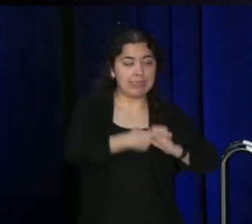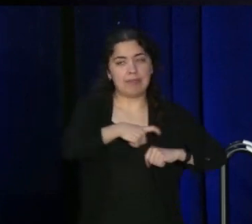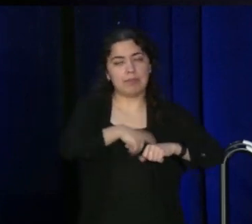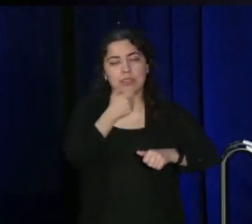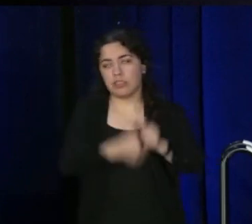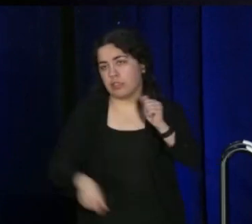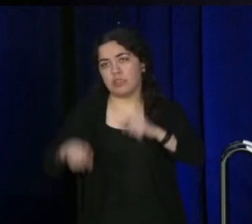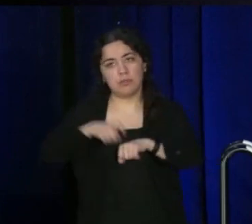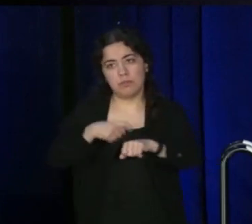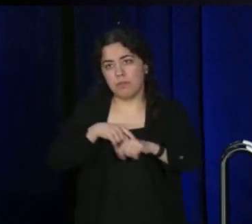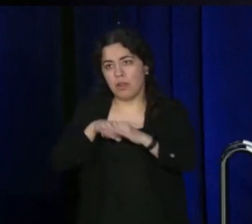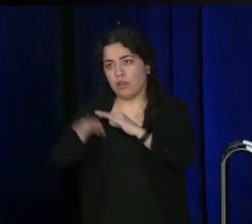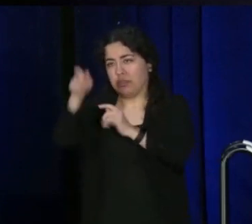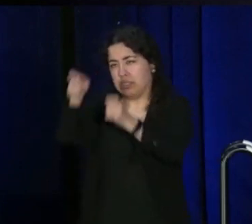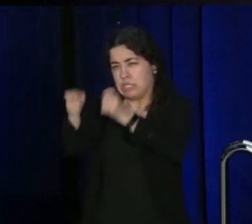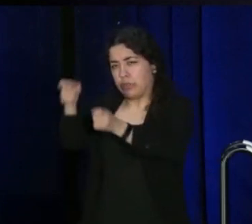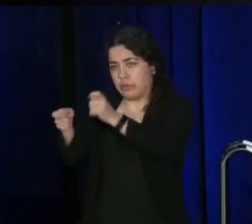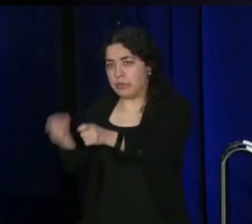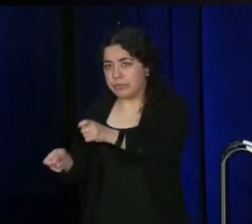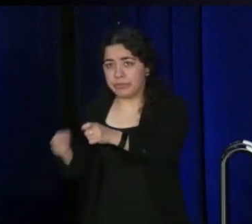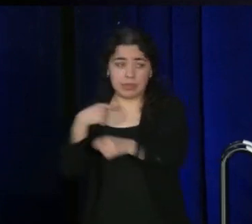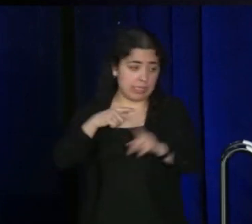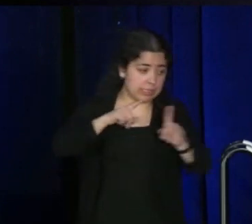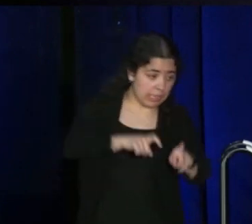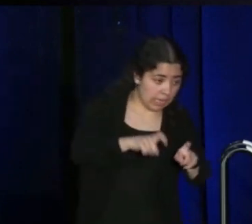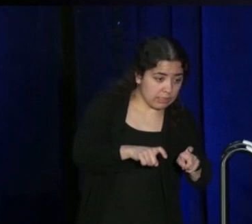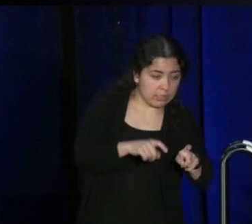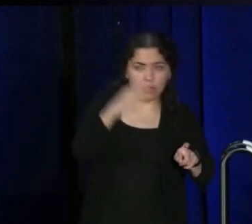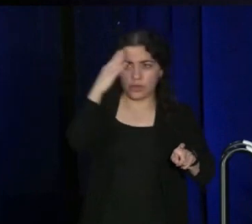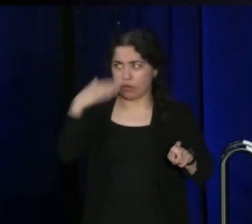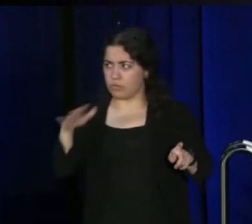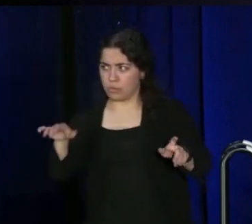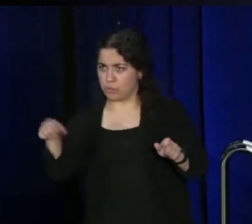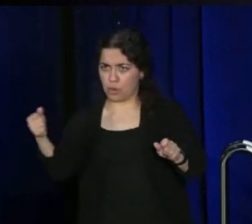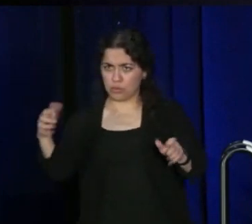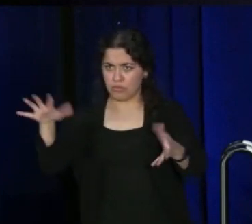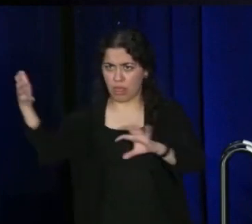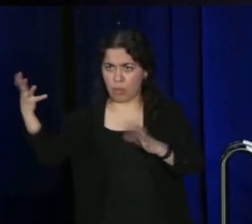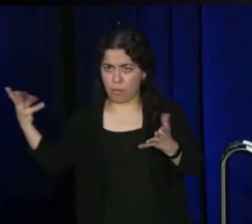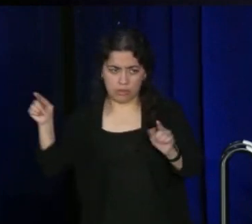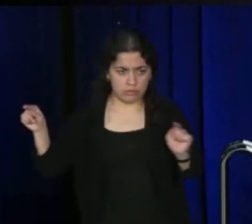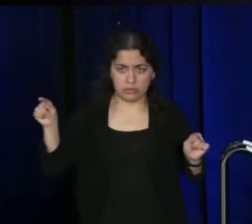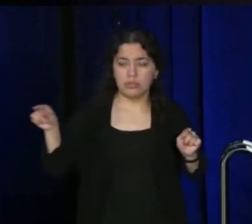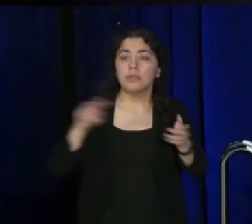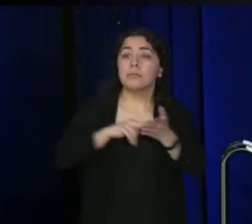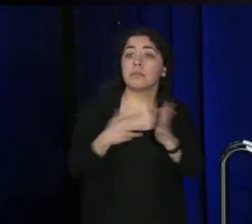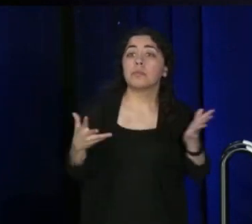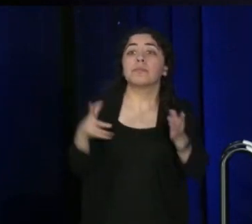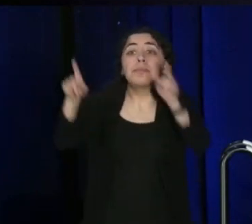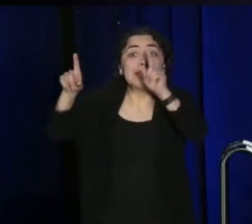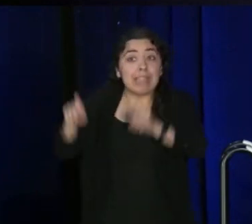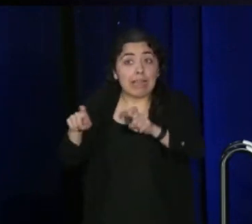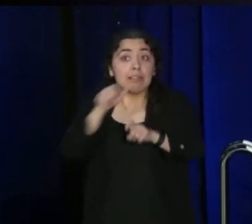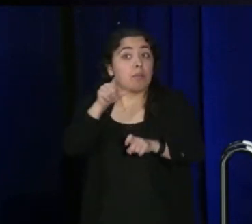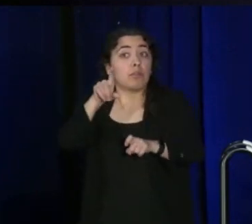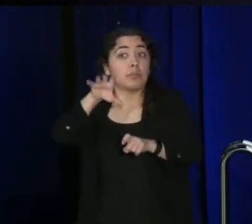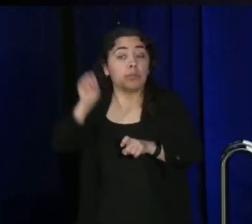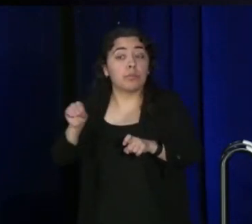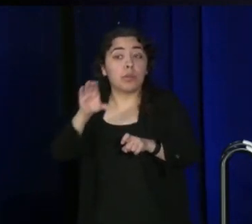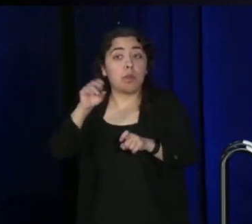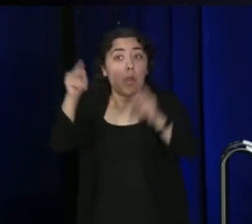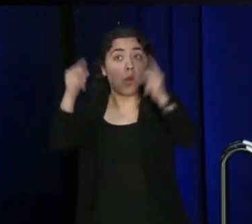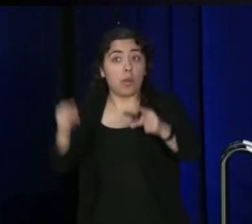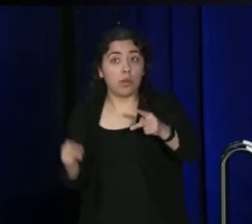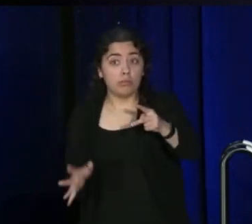in to iterate and change something, because I will know if I have broken something. So tests, not 100% code coverage, but